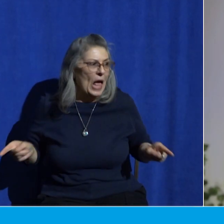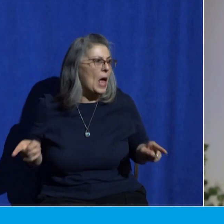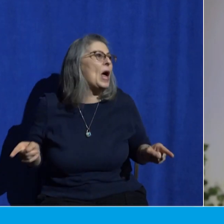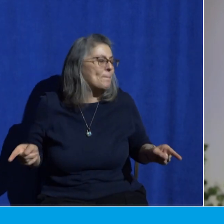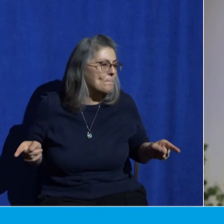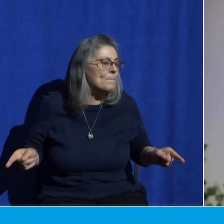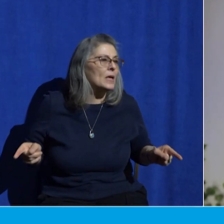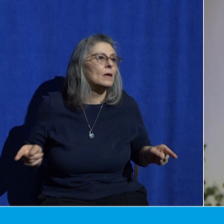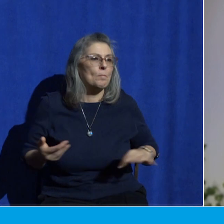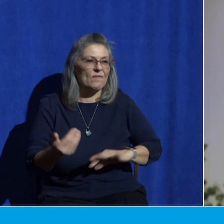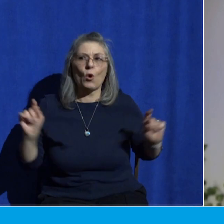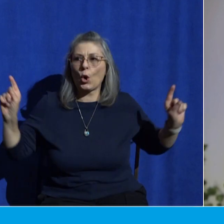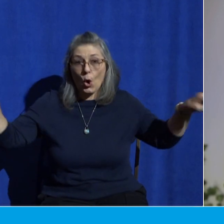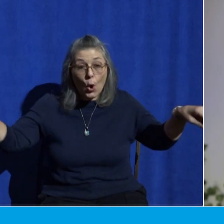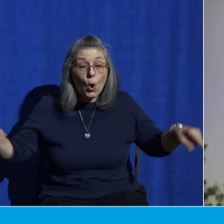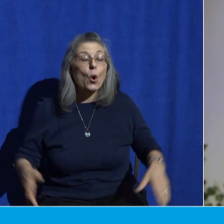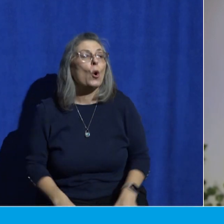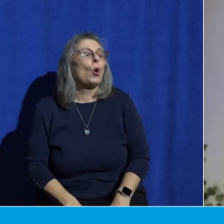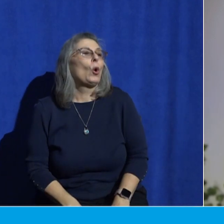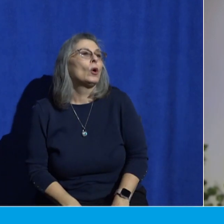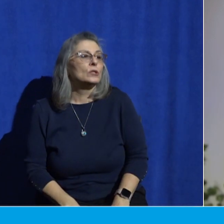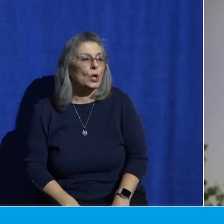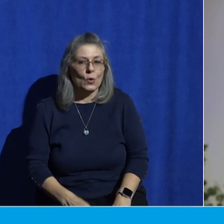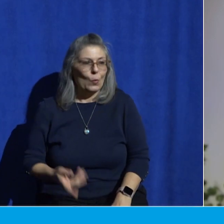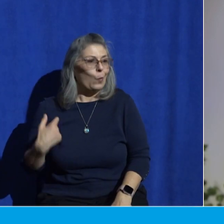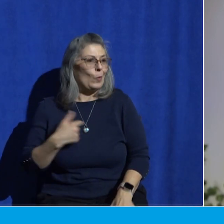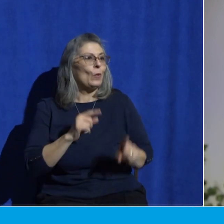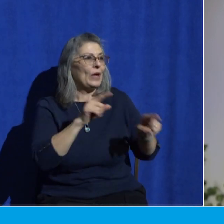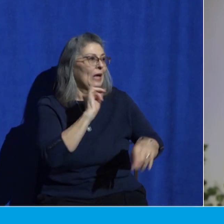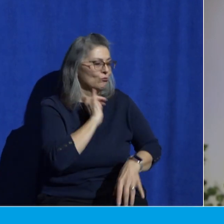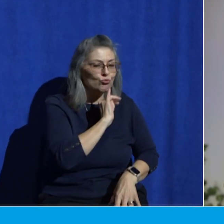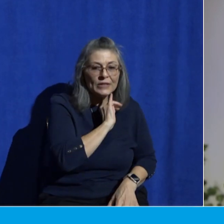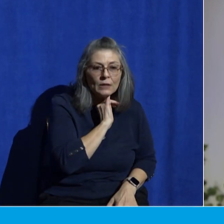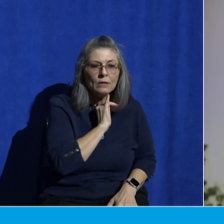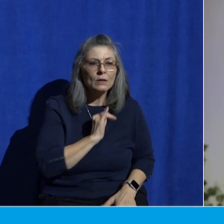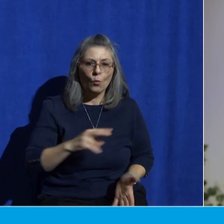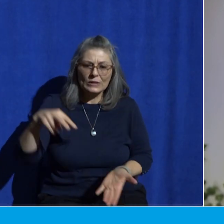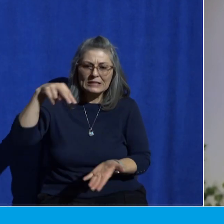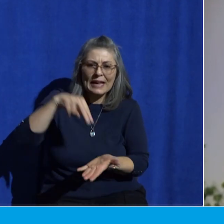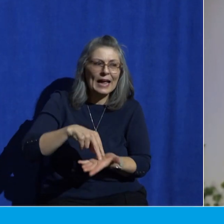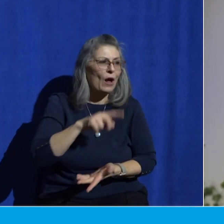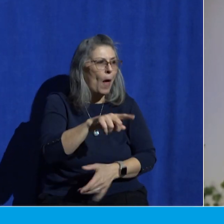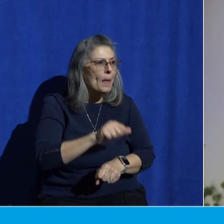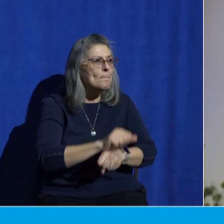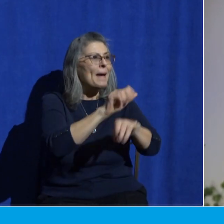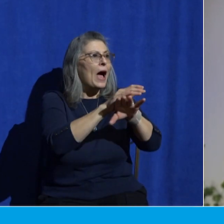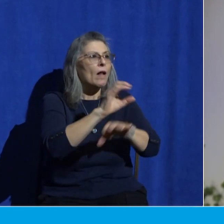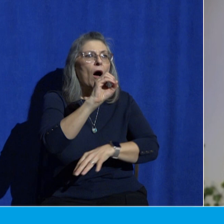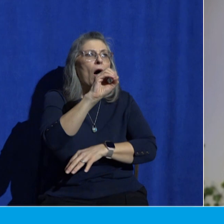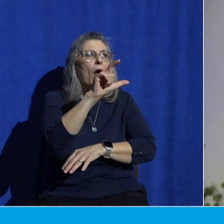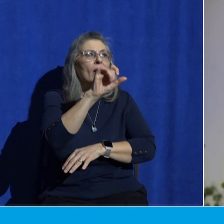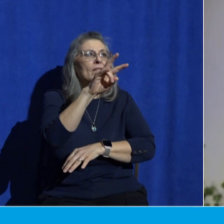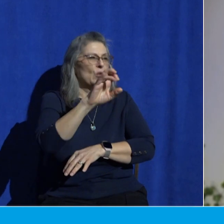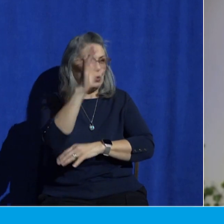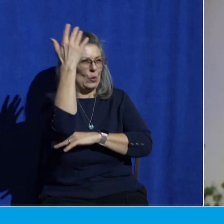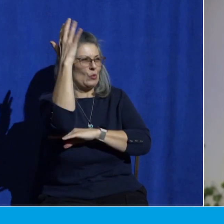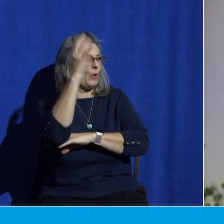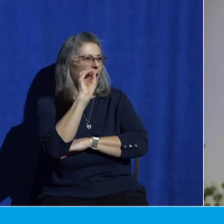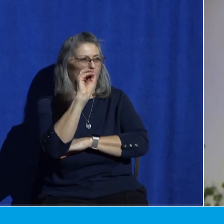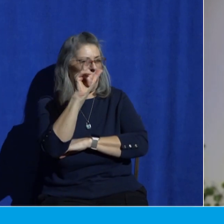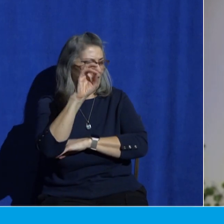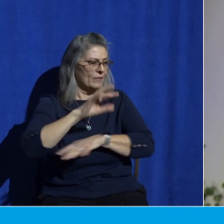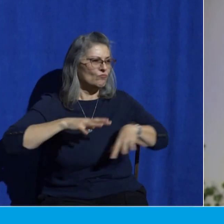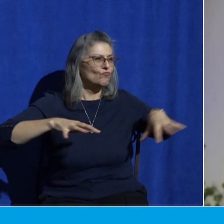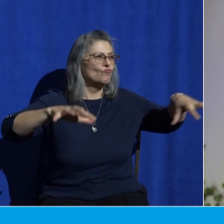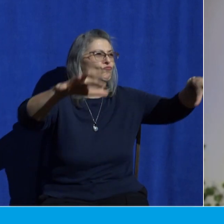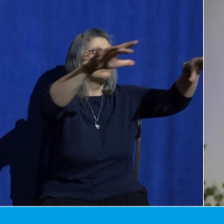is my 18 and 17 year old, and we're standing on the Mount of Olives. Like, I want to take you to the Holy Land. I just want to show